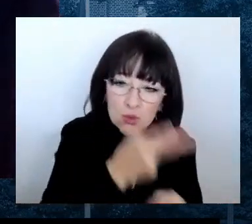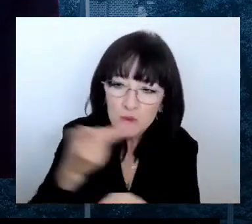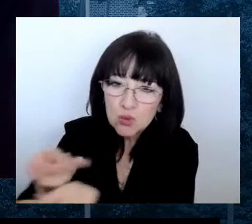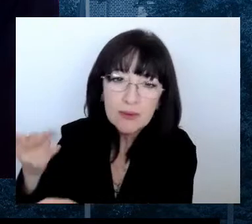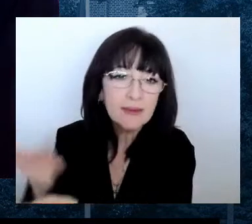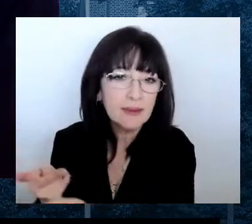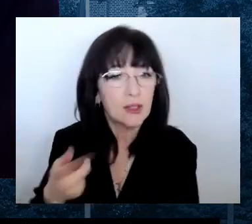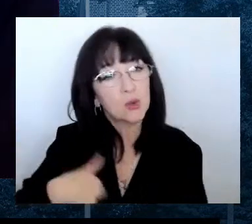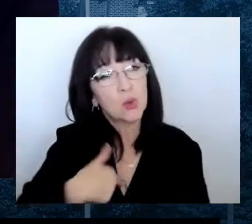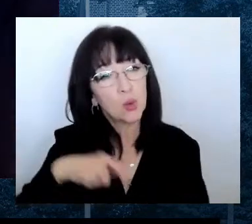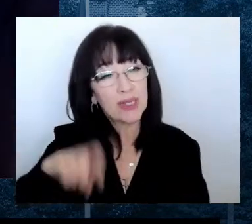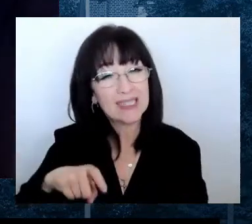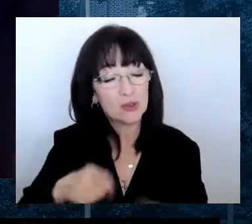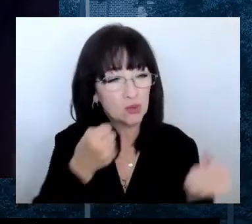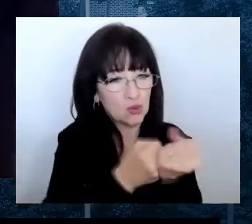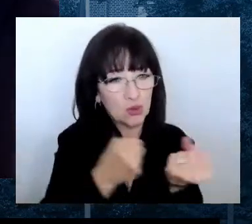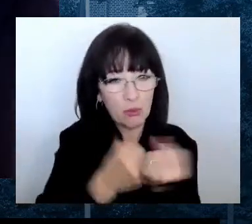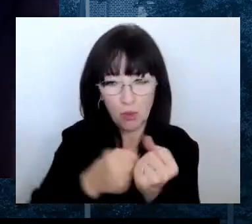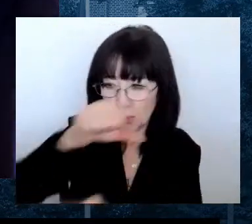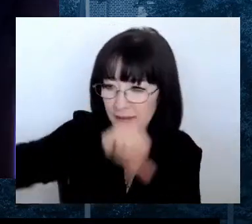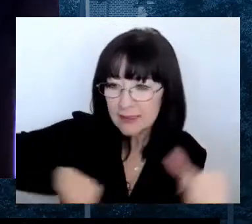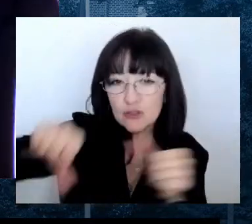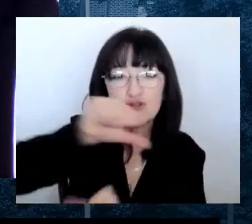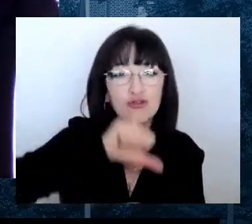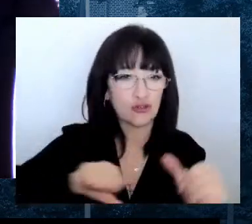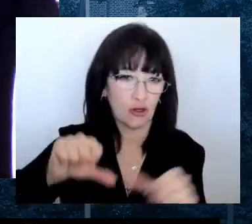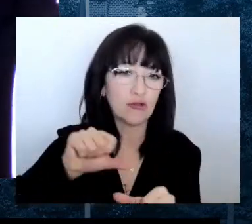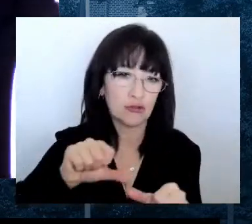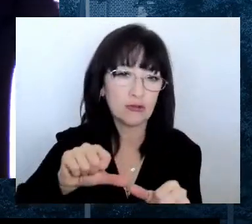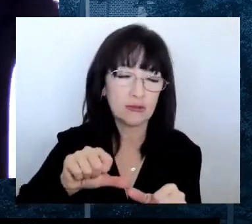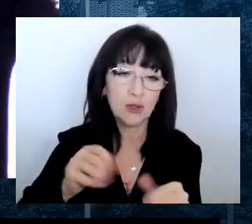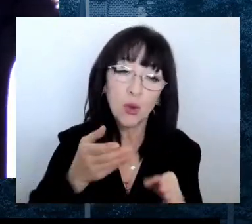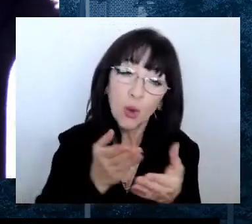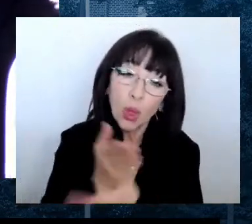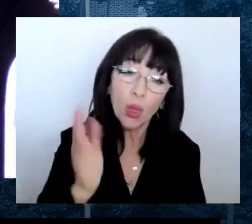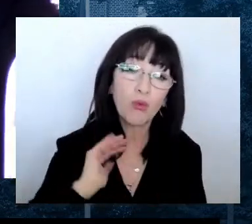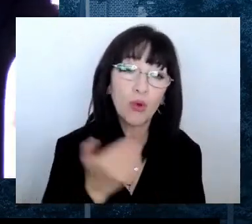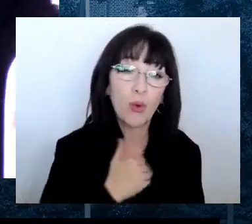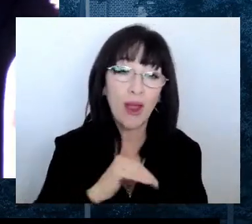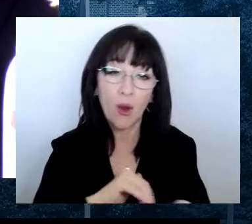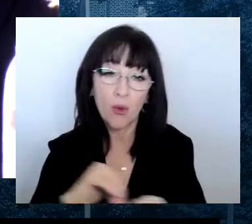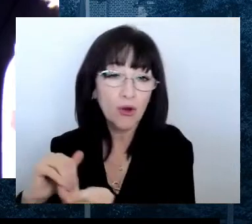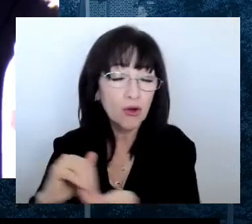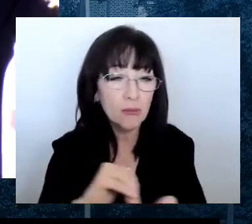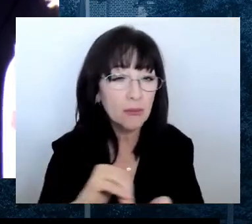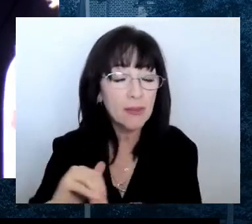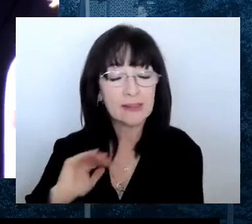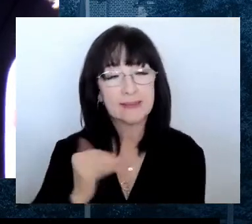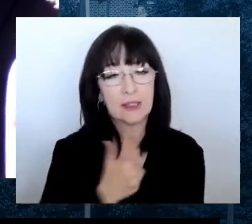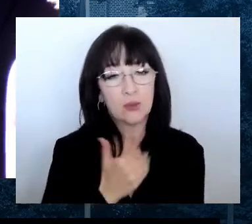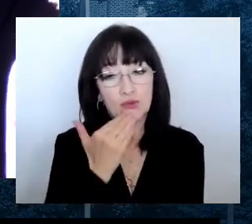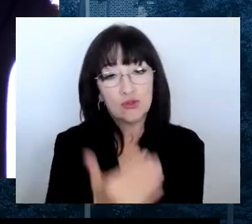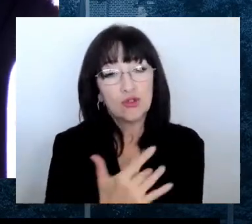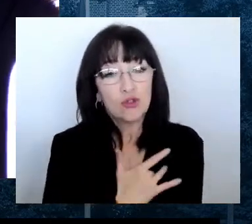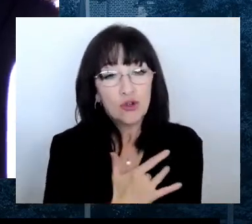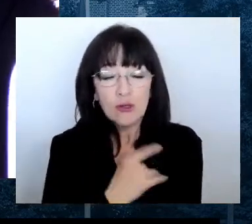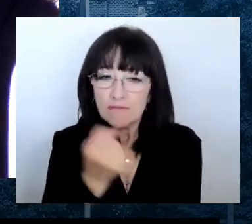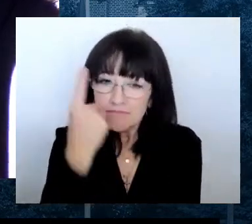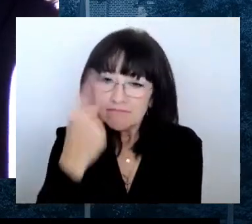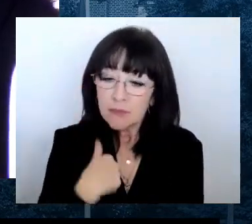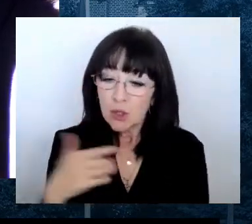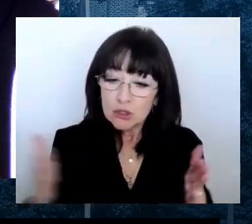other's families like we do our own. Through collaboration and compassion, we are showing that small states can do big